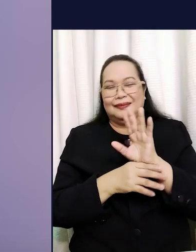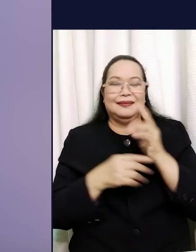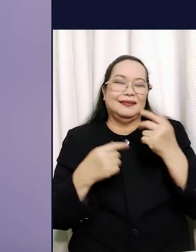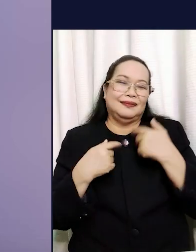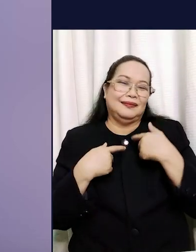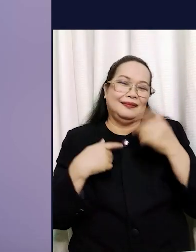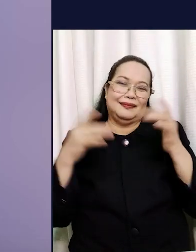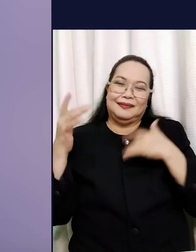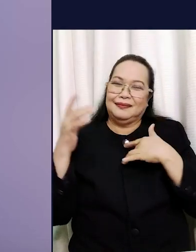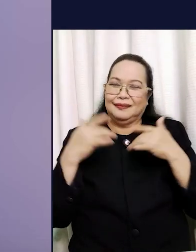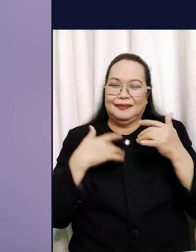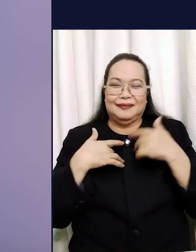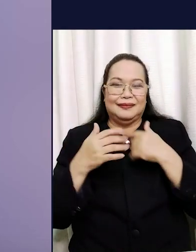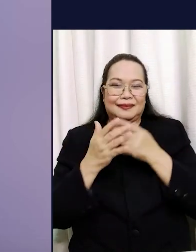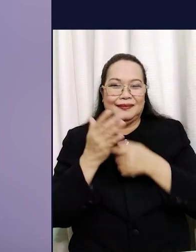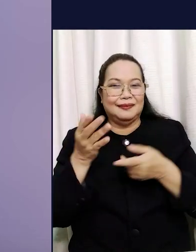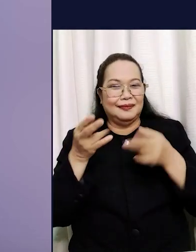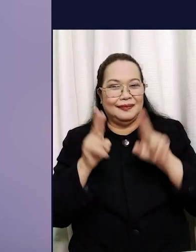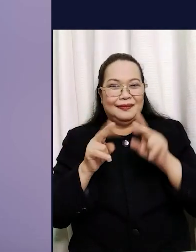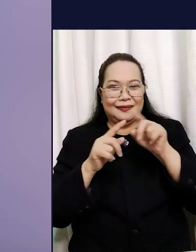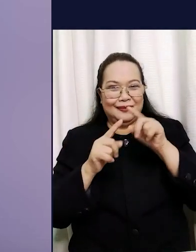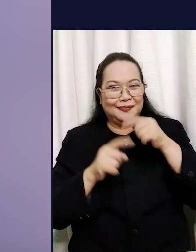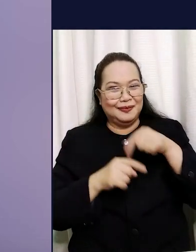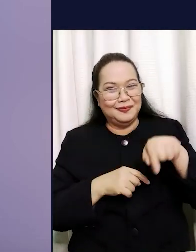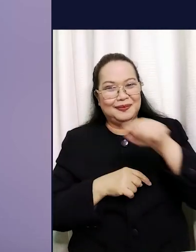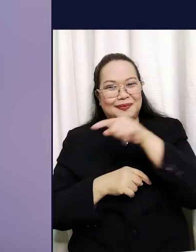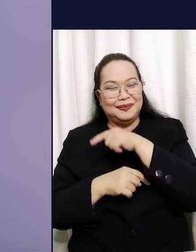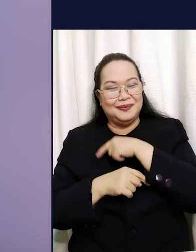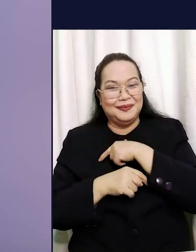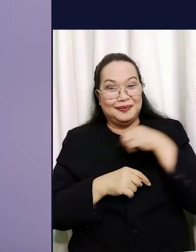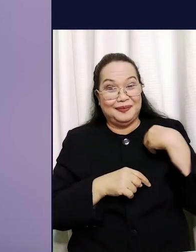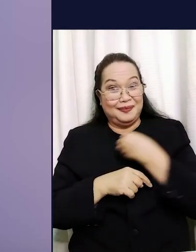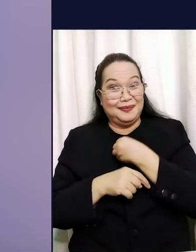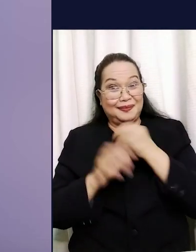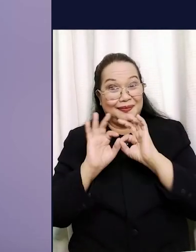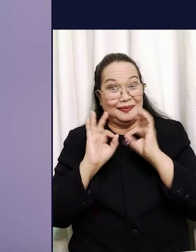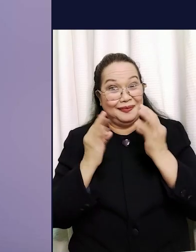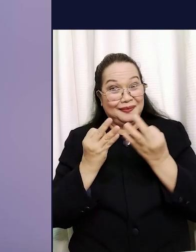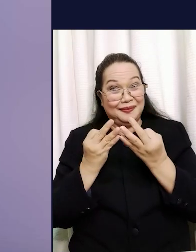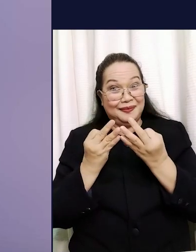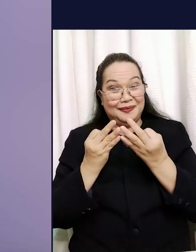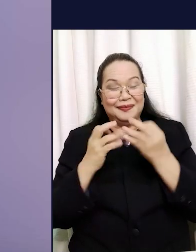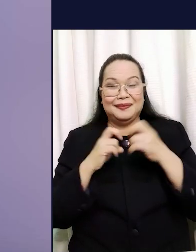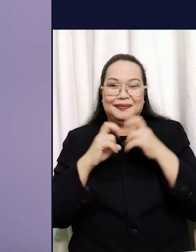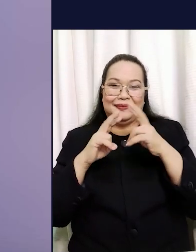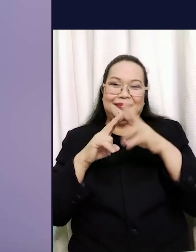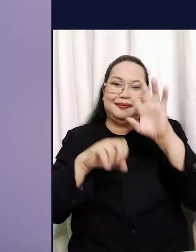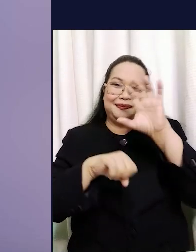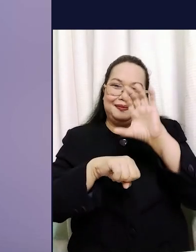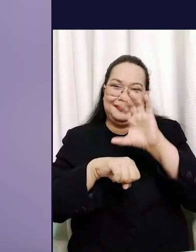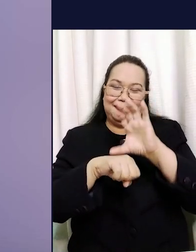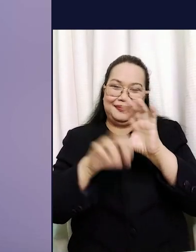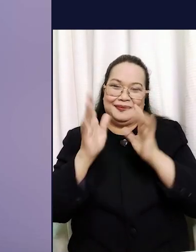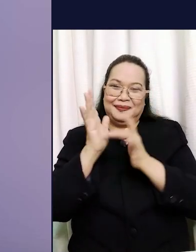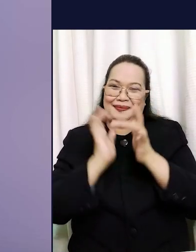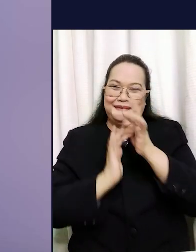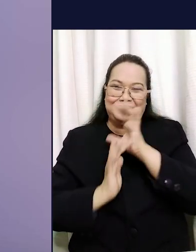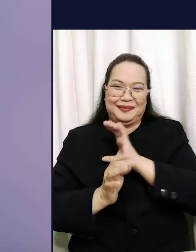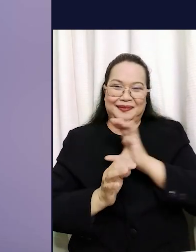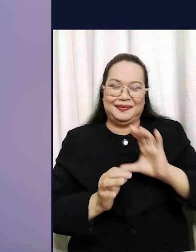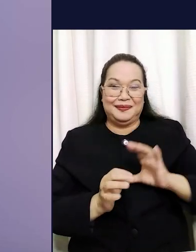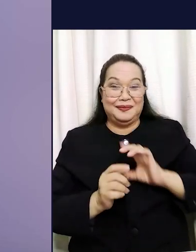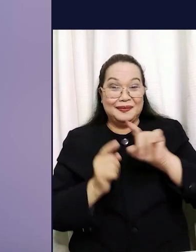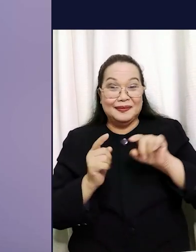church of Jesus Christ. When agape love rules in the hearts of the church,